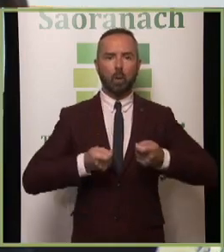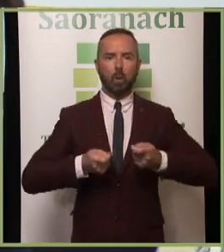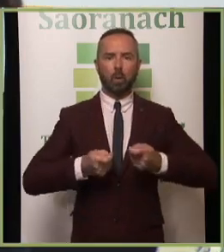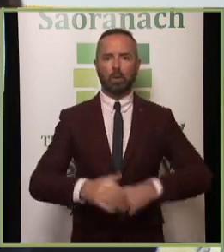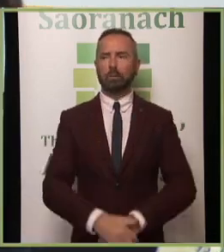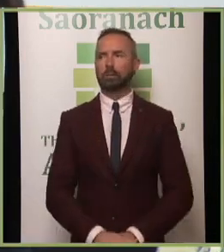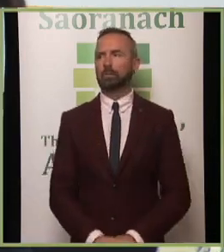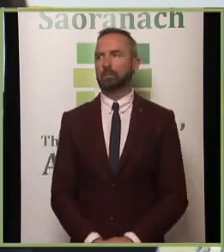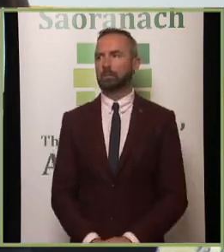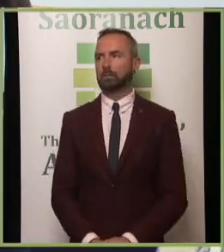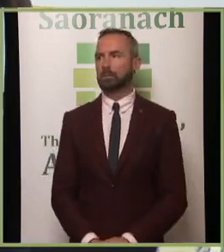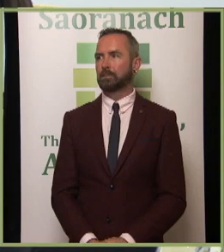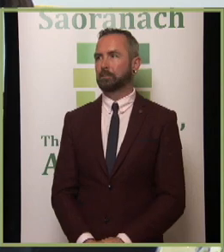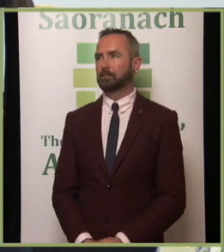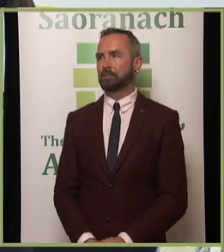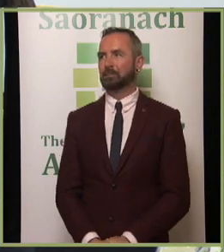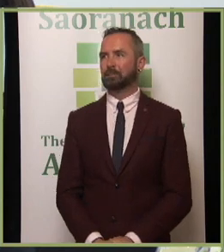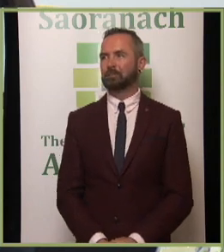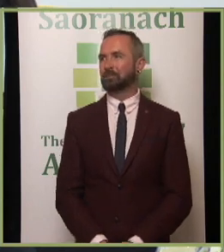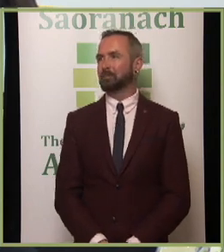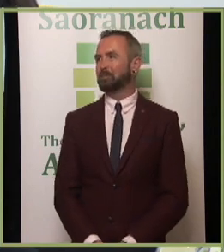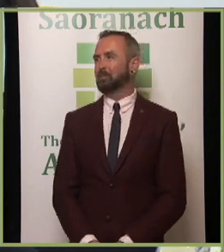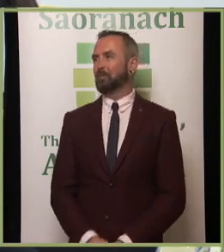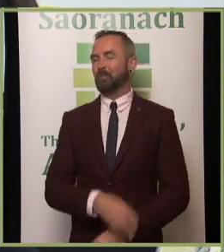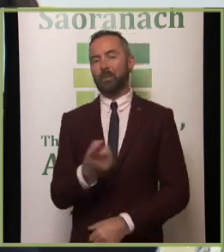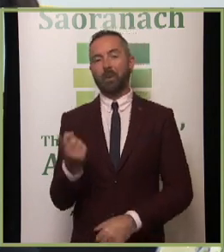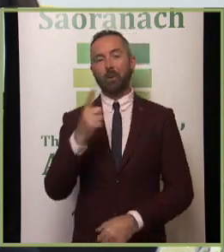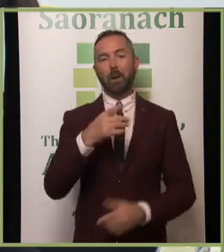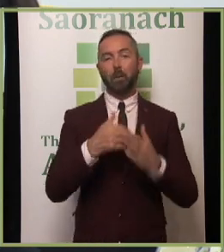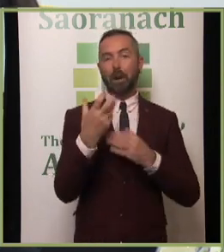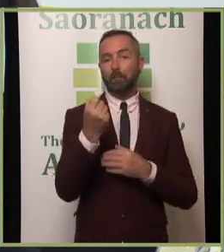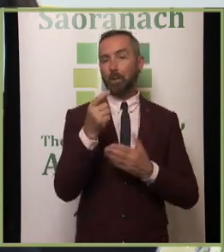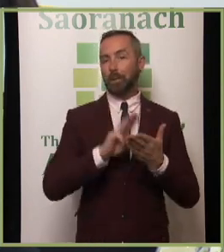may we go back on this? Sorry. Just go back to what we had a minute ago,